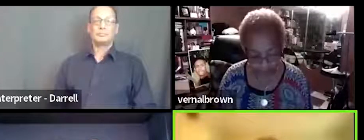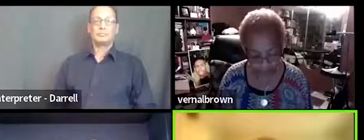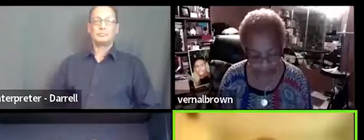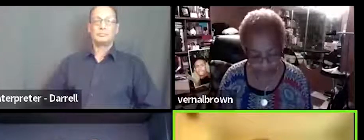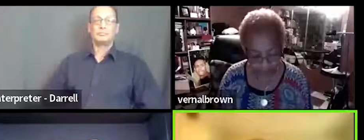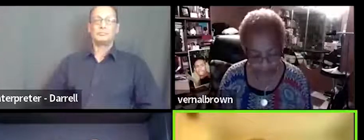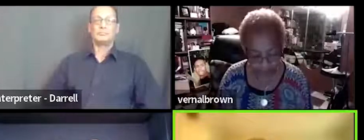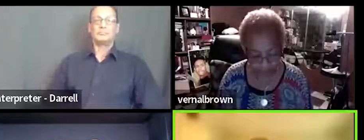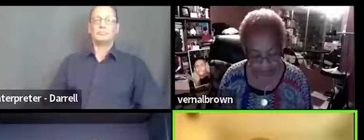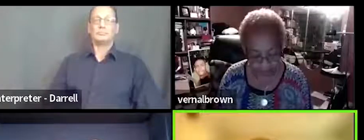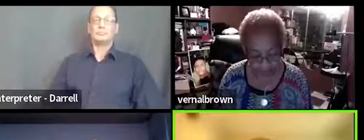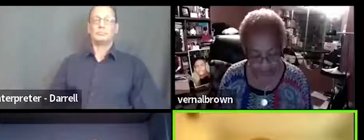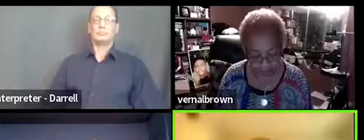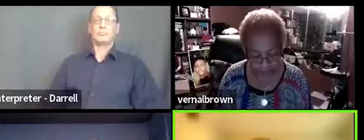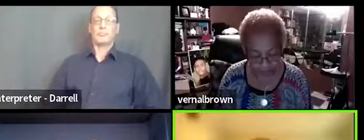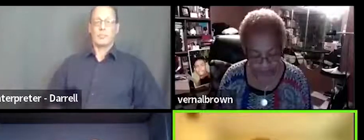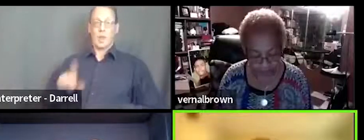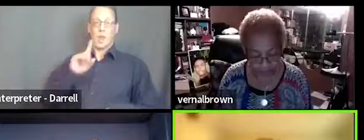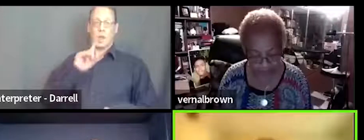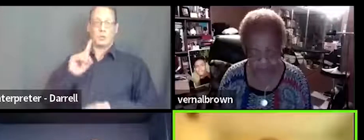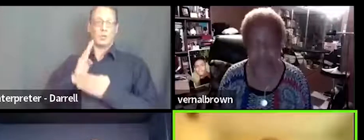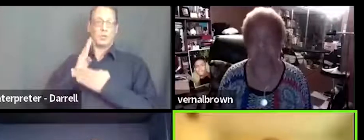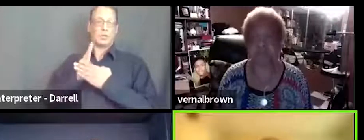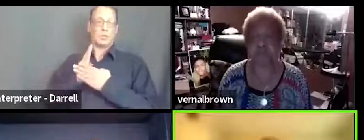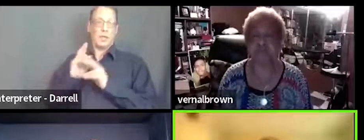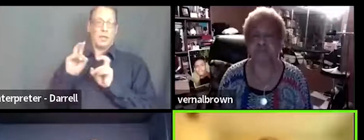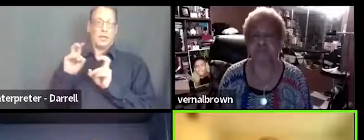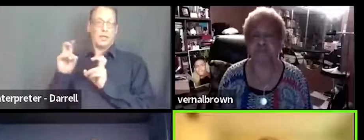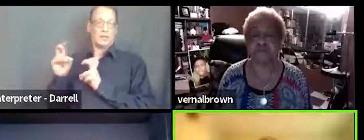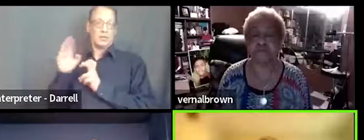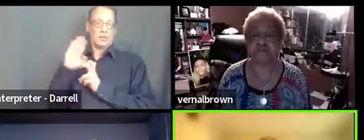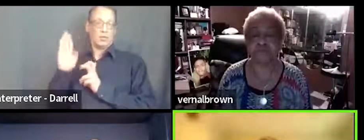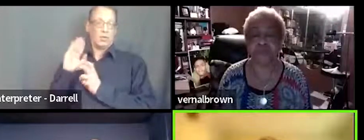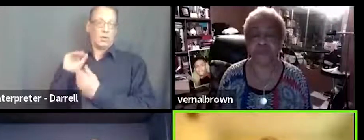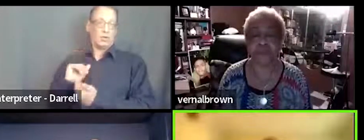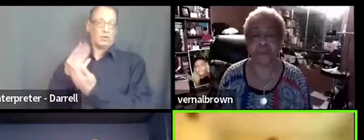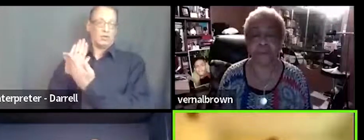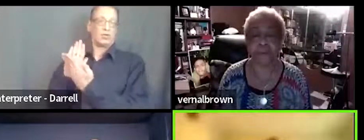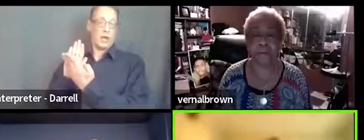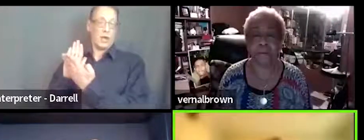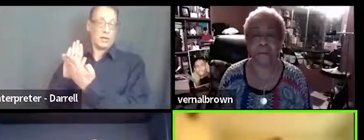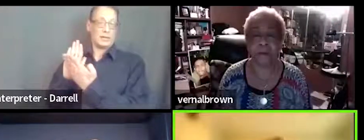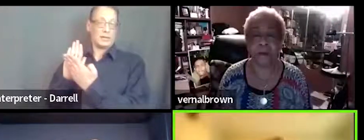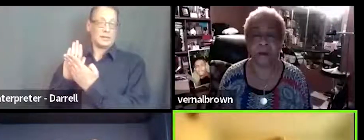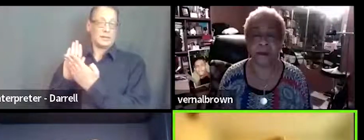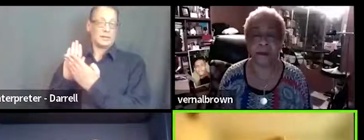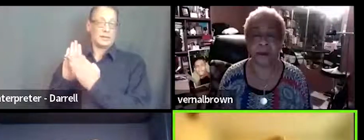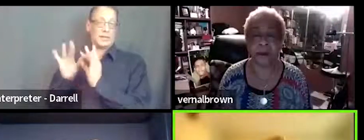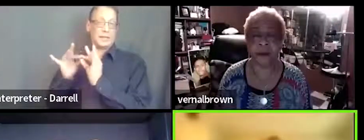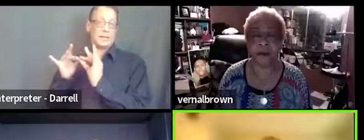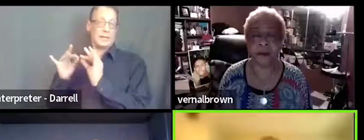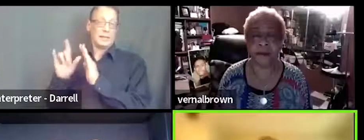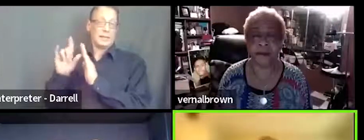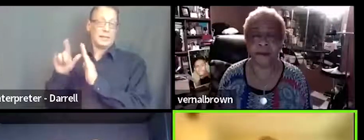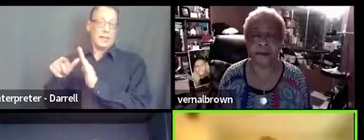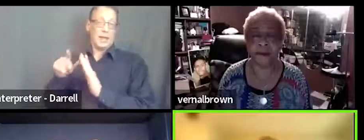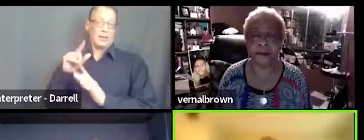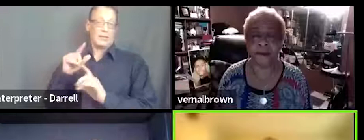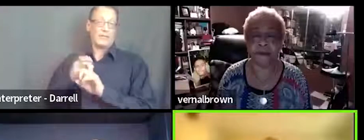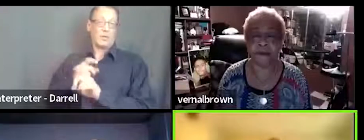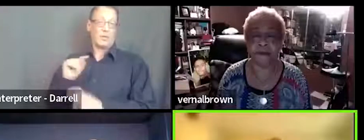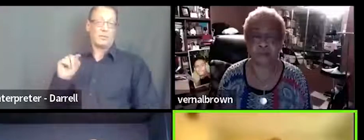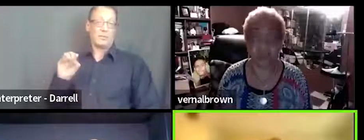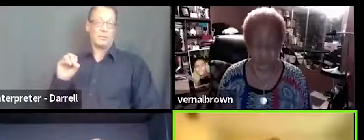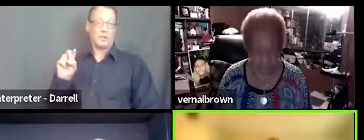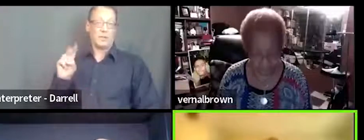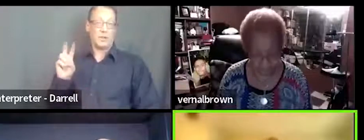I'm sure that some of these issues will be addressed in Mr. Talby's comments to the board. So the next item